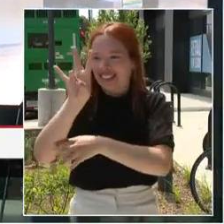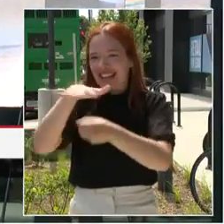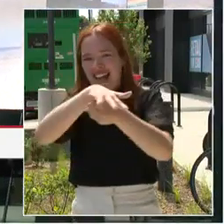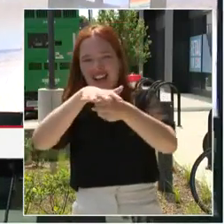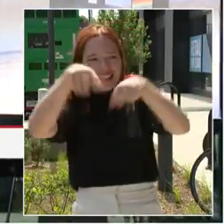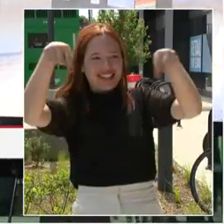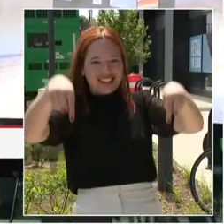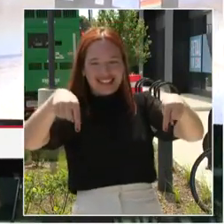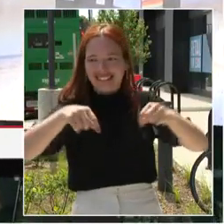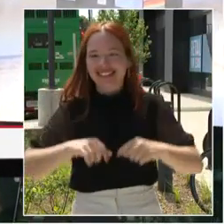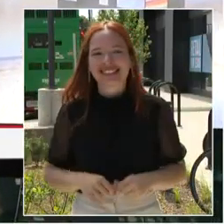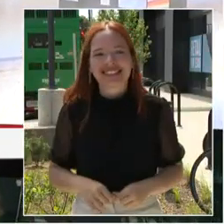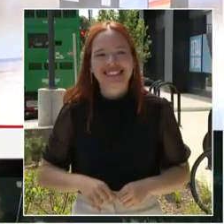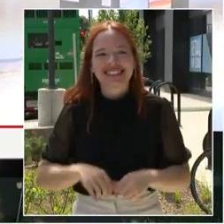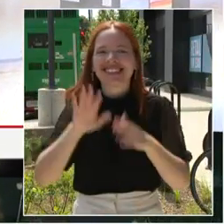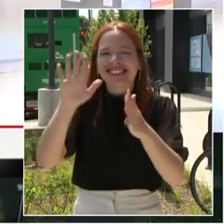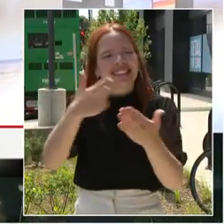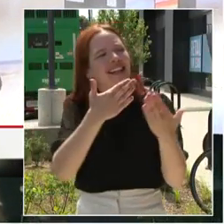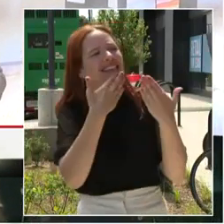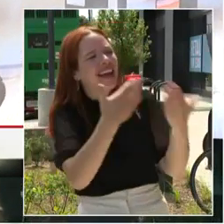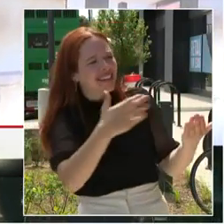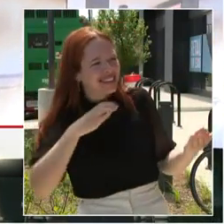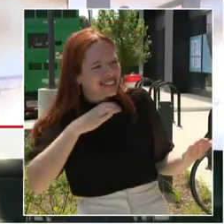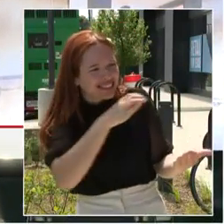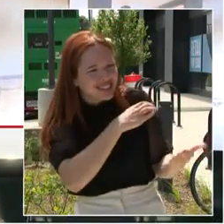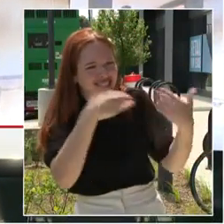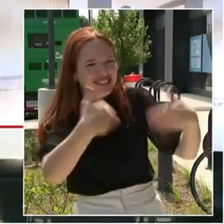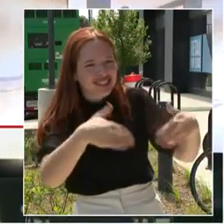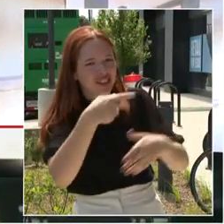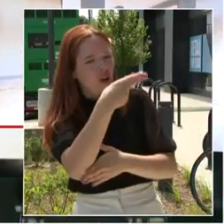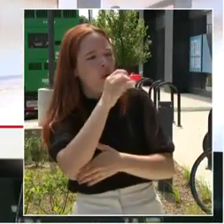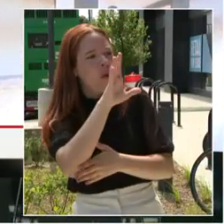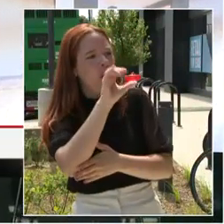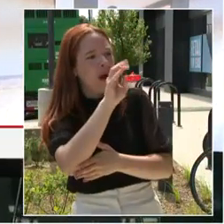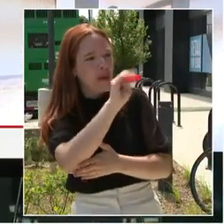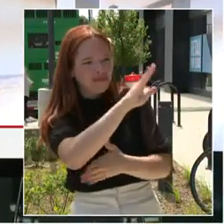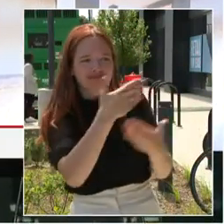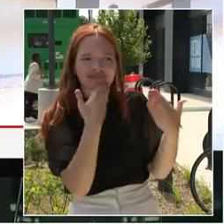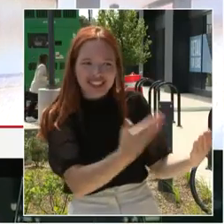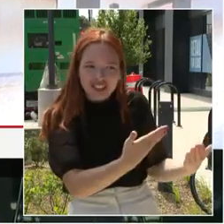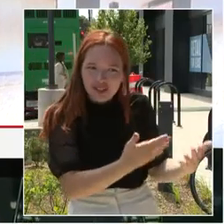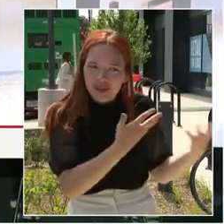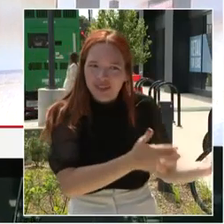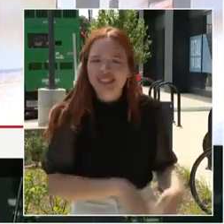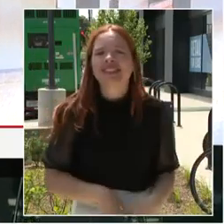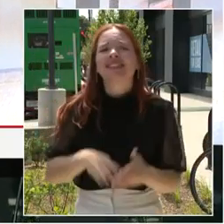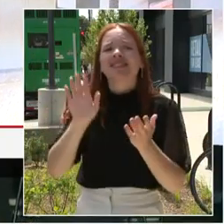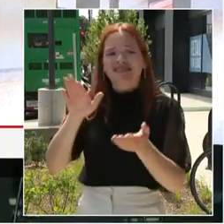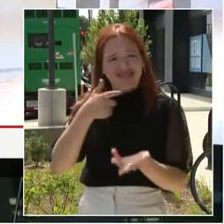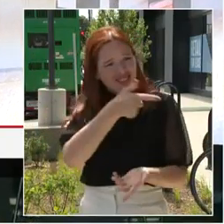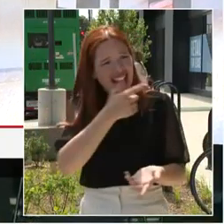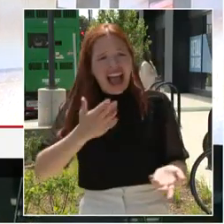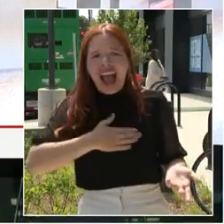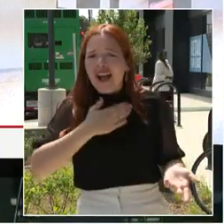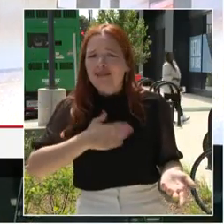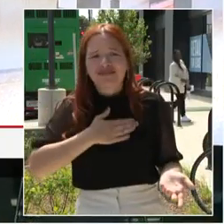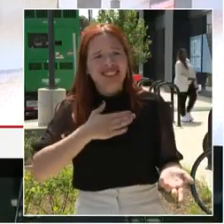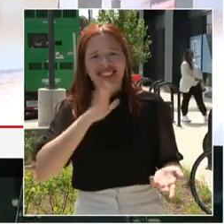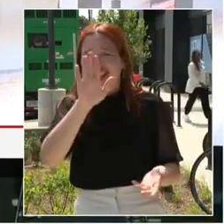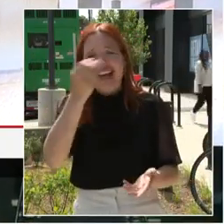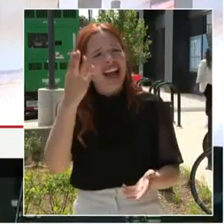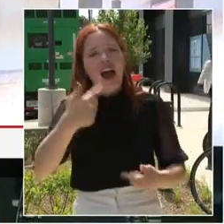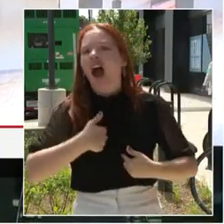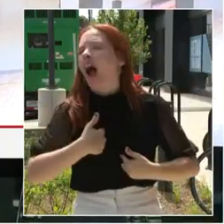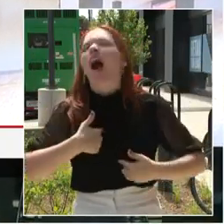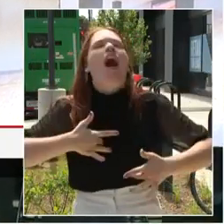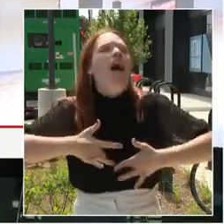Thank you, Commissioner Holcomb. He seems like he's happy, but I am excited. And it is great to be